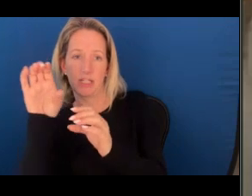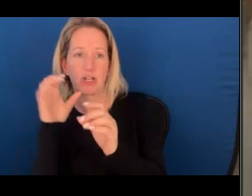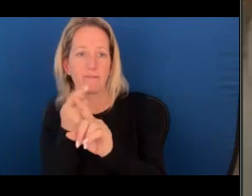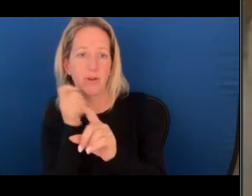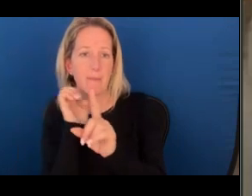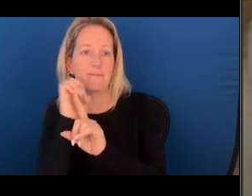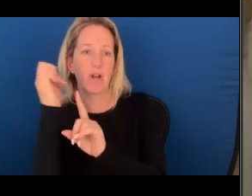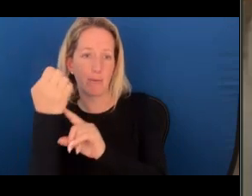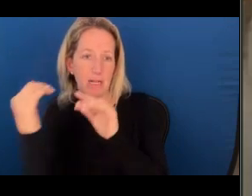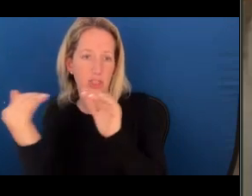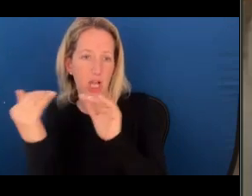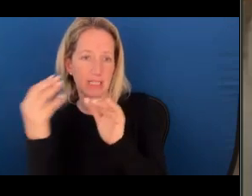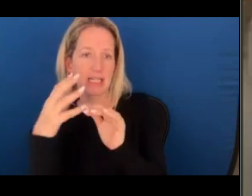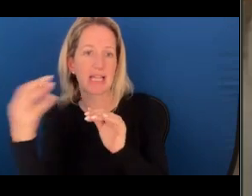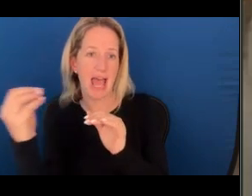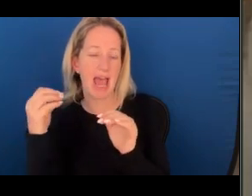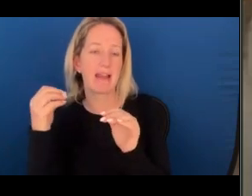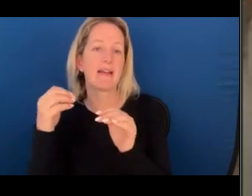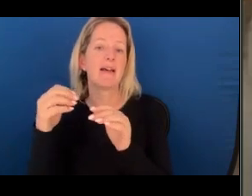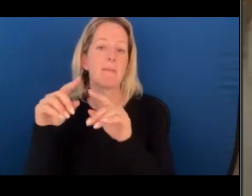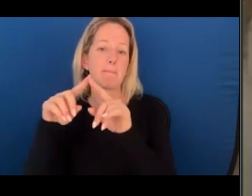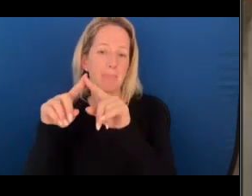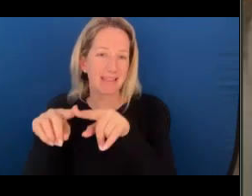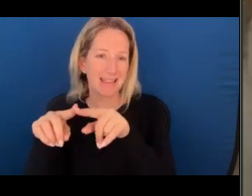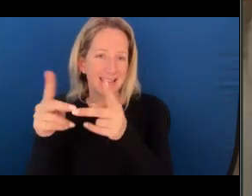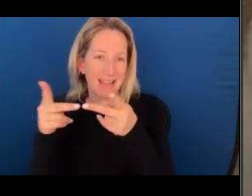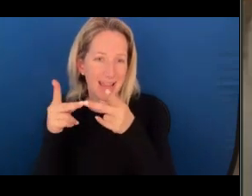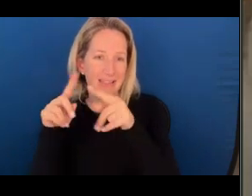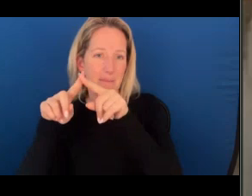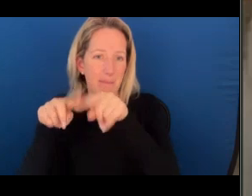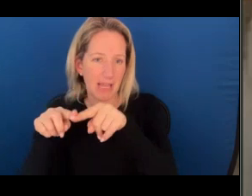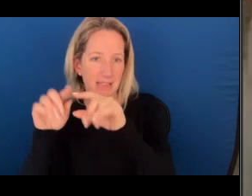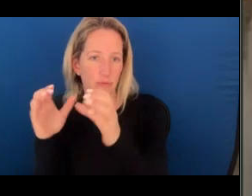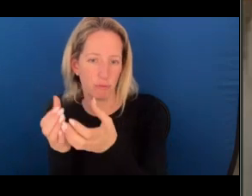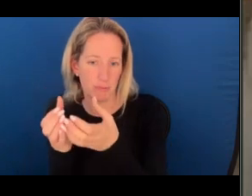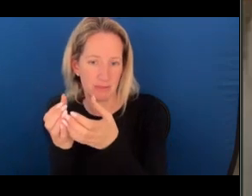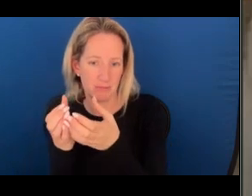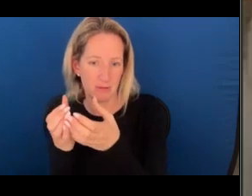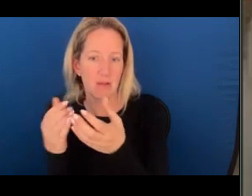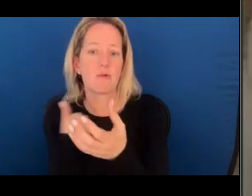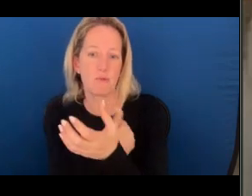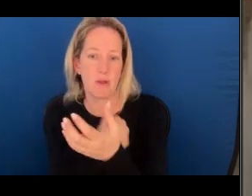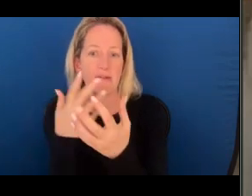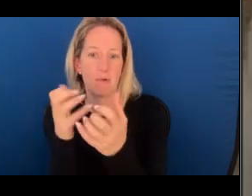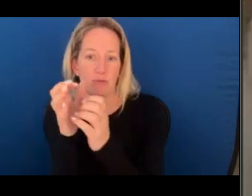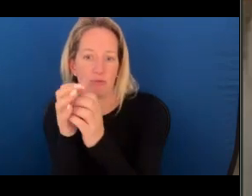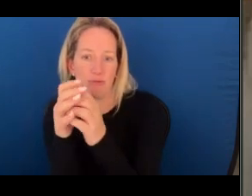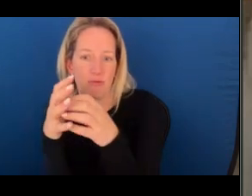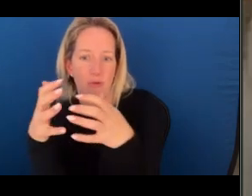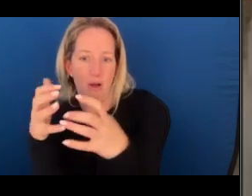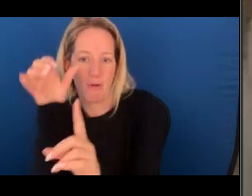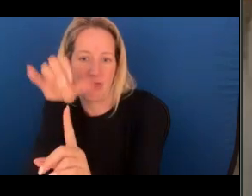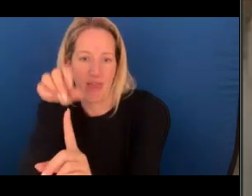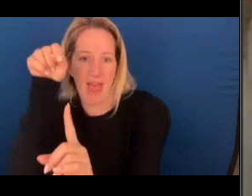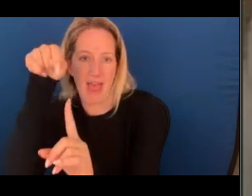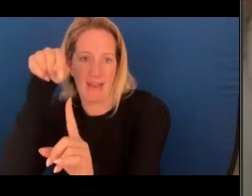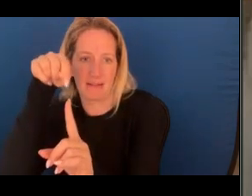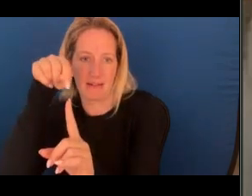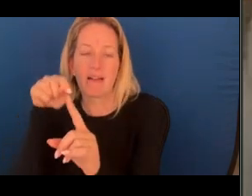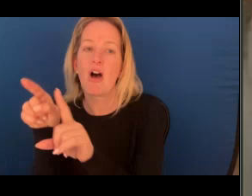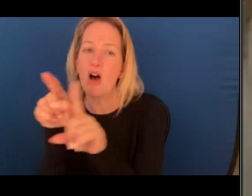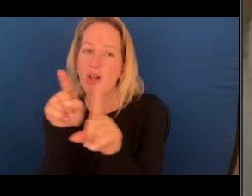environmental justice and place-based groups. So that's something that we wanted to grow that participation in the future. And we also see very low